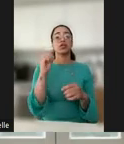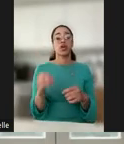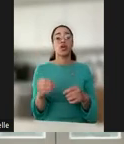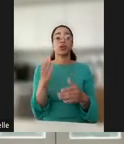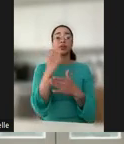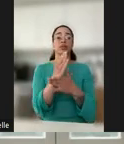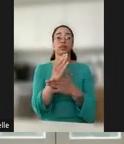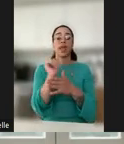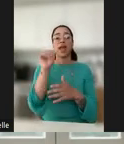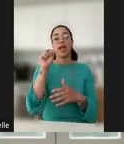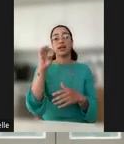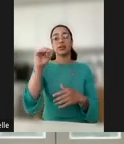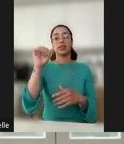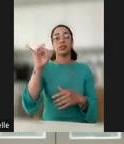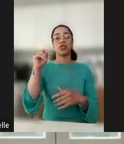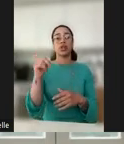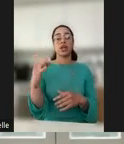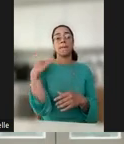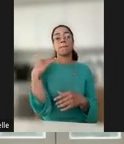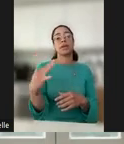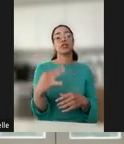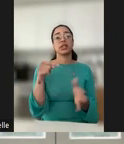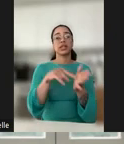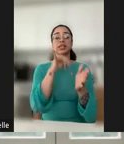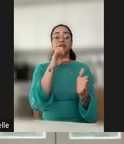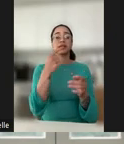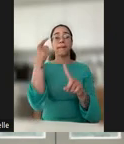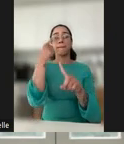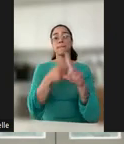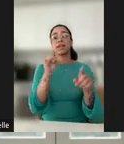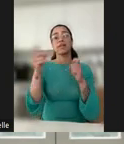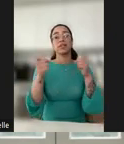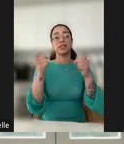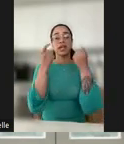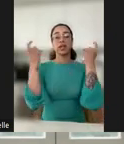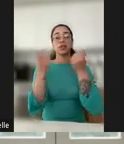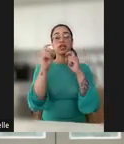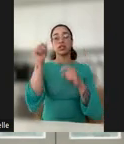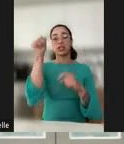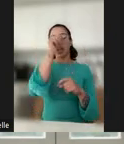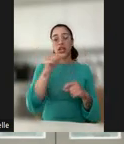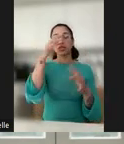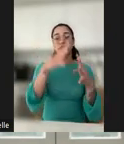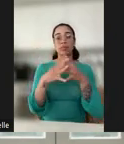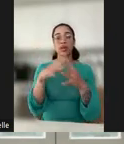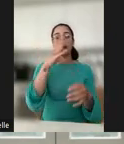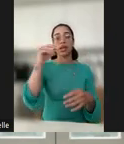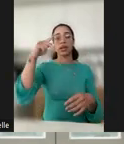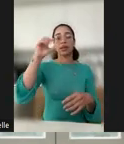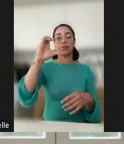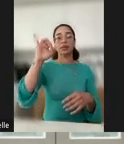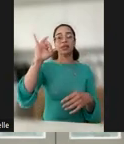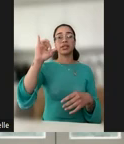as Marina mentioned, this is the month of celebrating Asian American and Pacific Islander. But it was